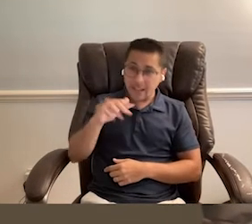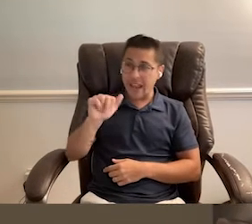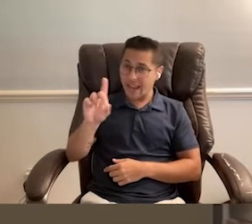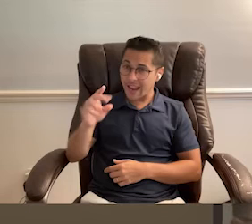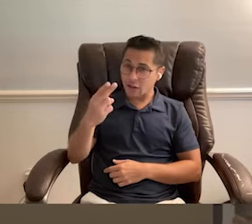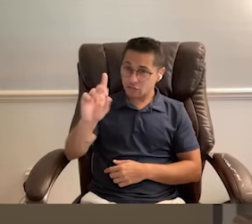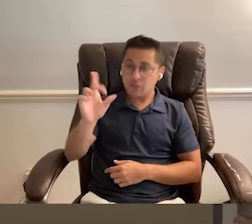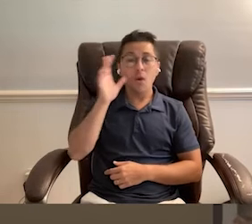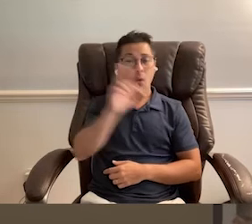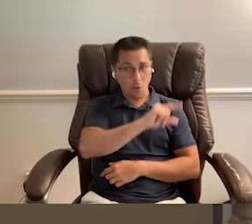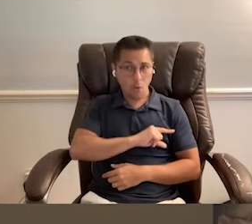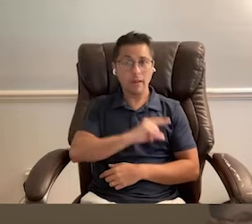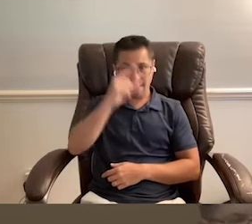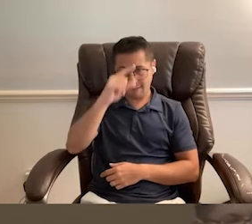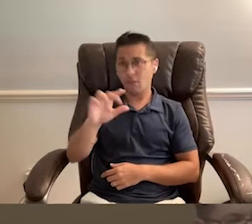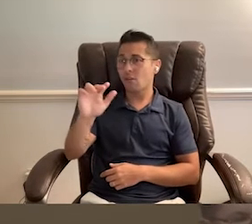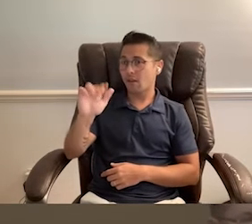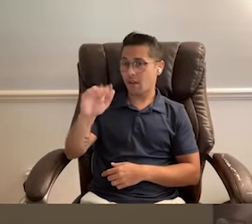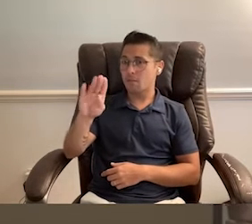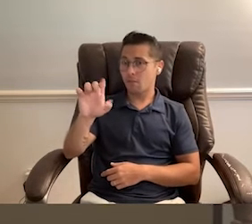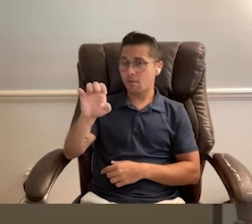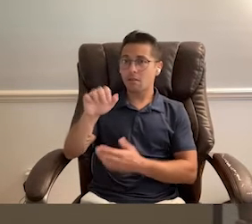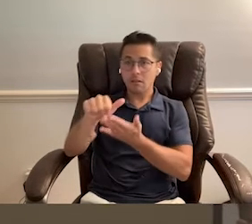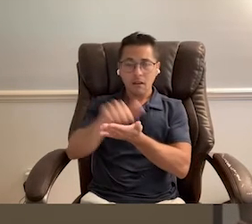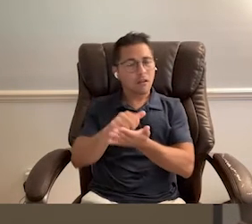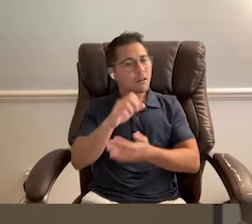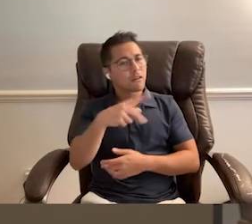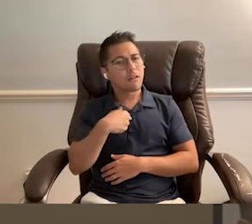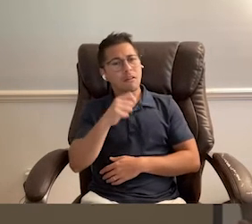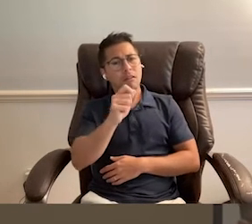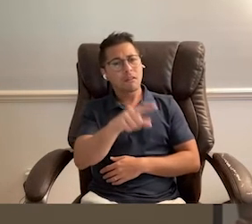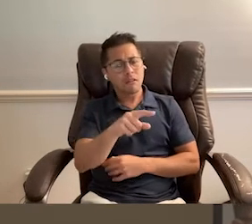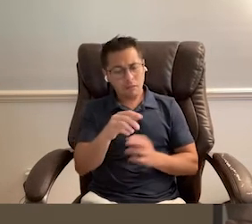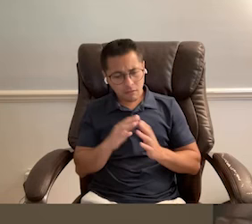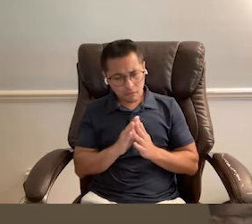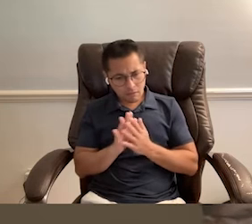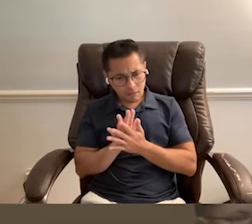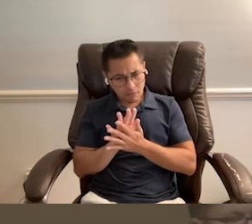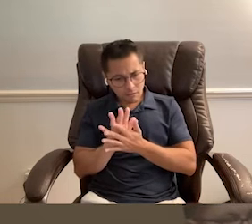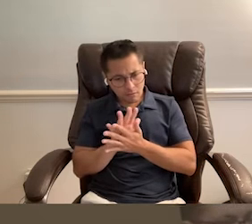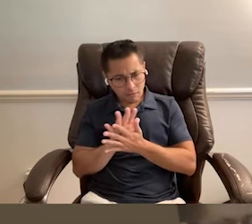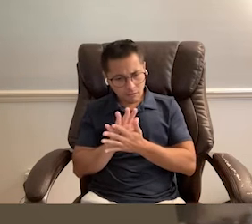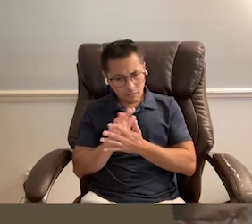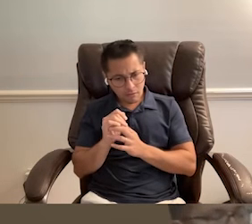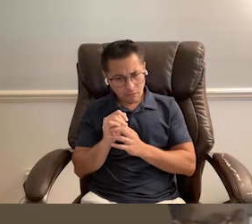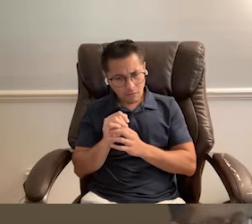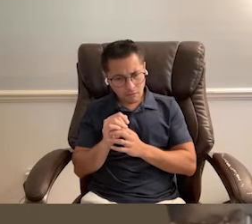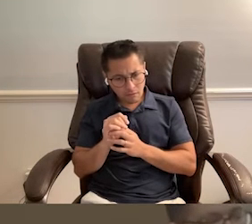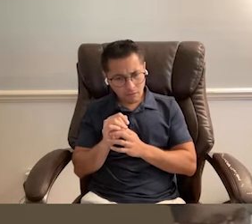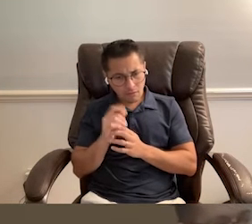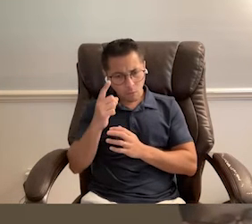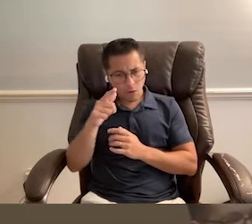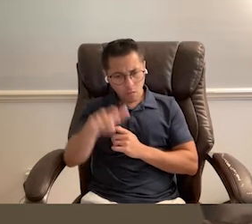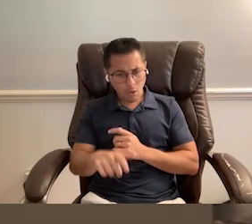account. Yes, ma'am. Okay, I have two children with autism. Both is diagnosed, but one is low functioning, definitely